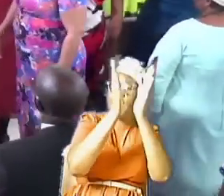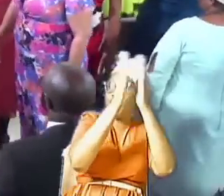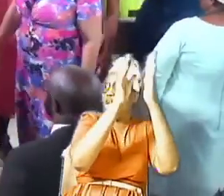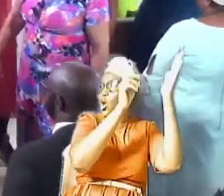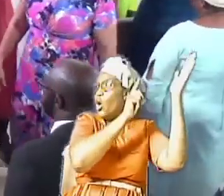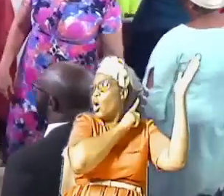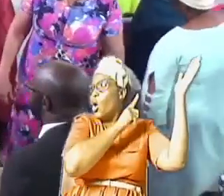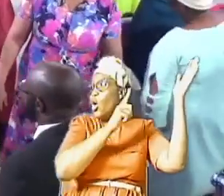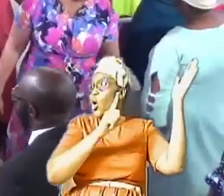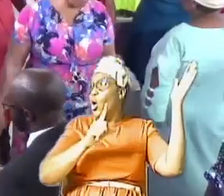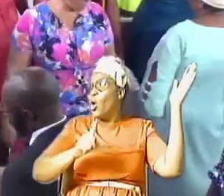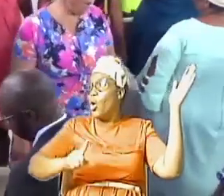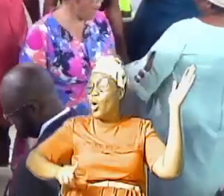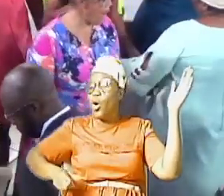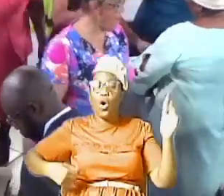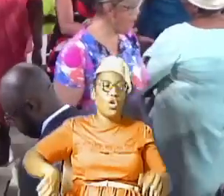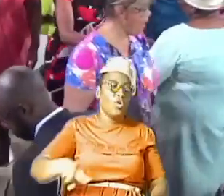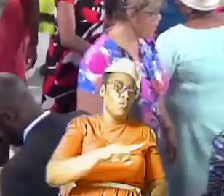altar.